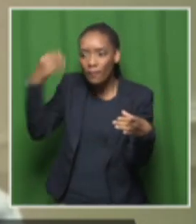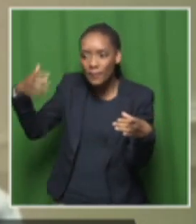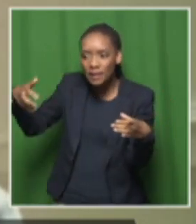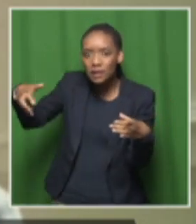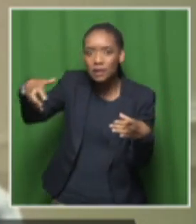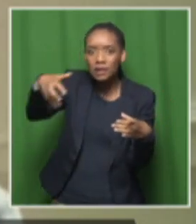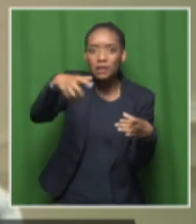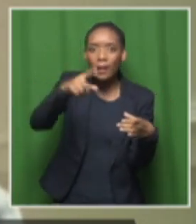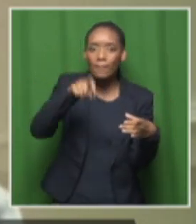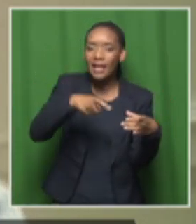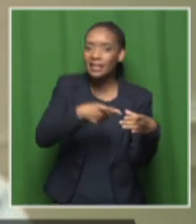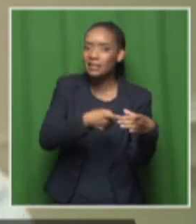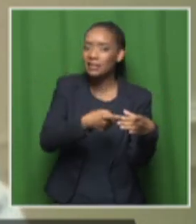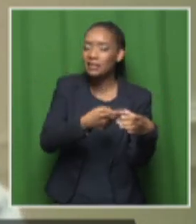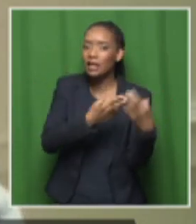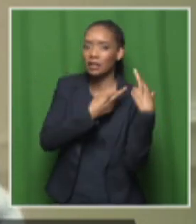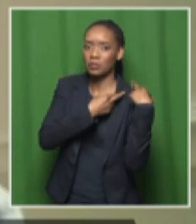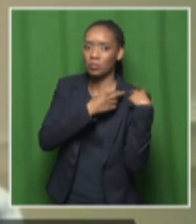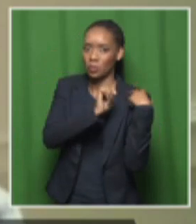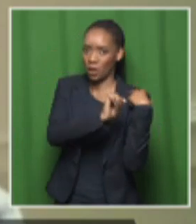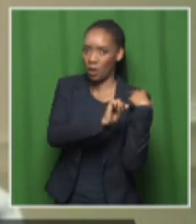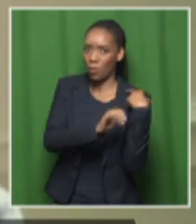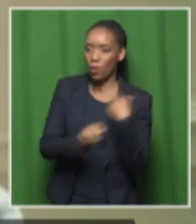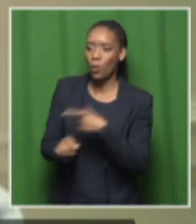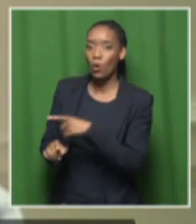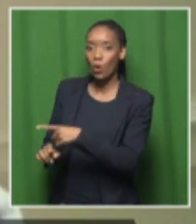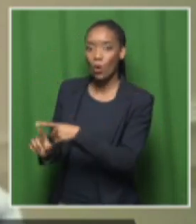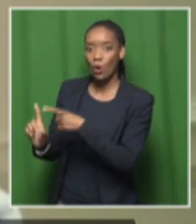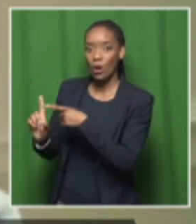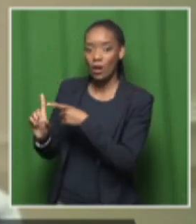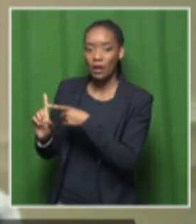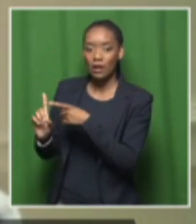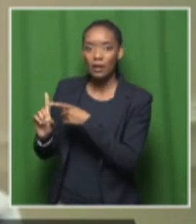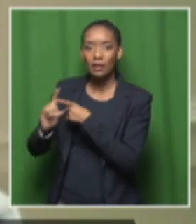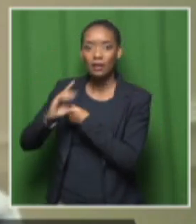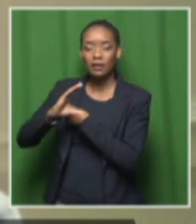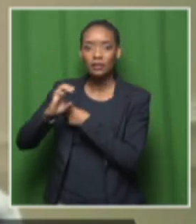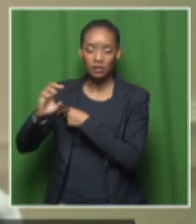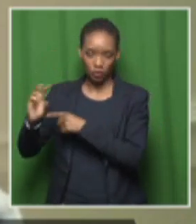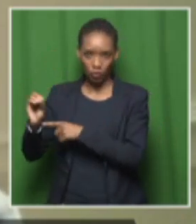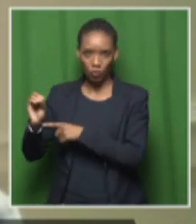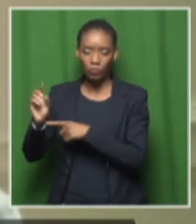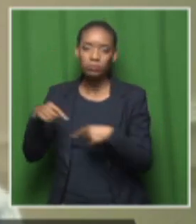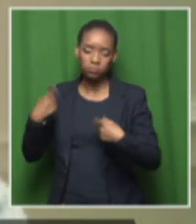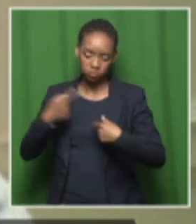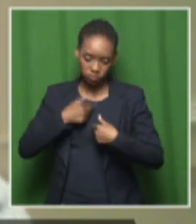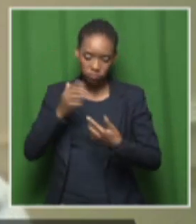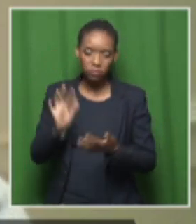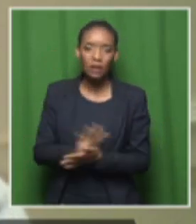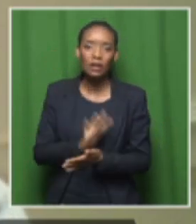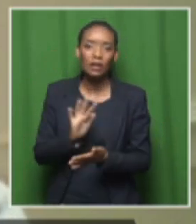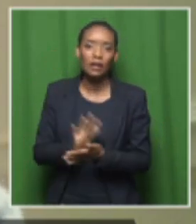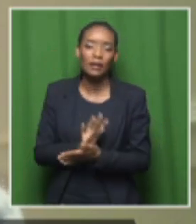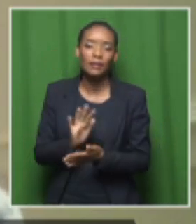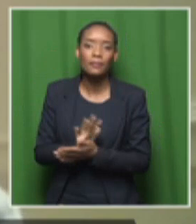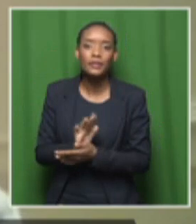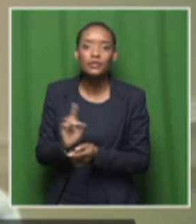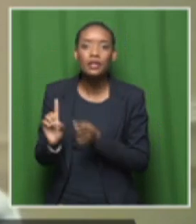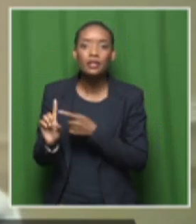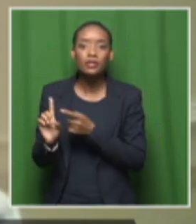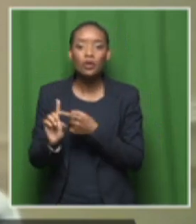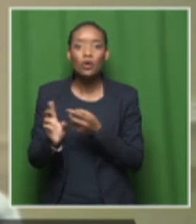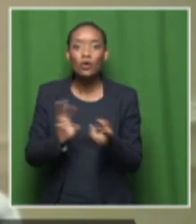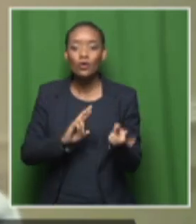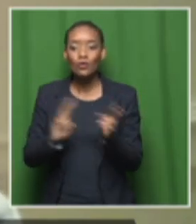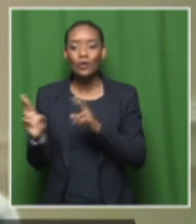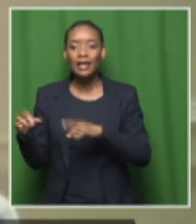raised. So as a CEO, we appreciate that he had really to act in the